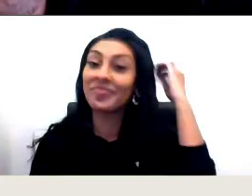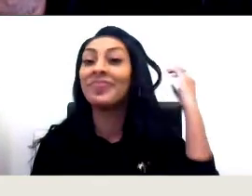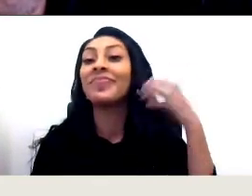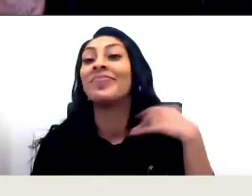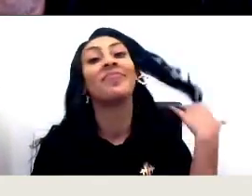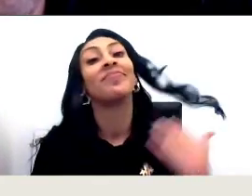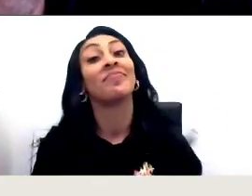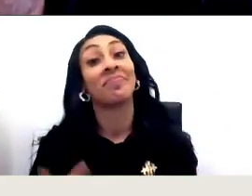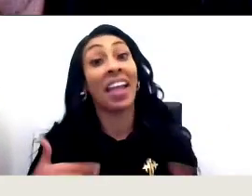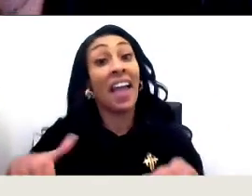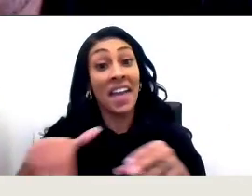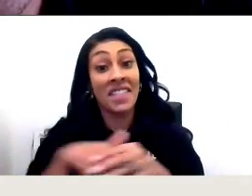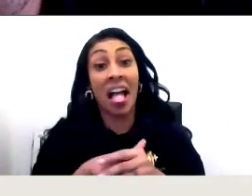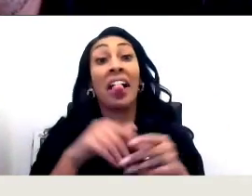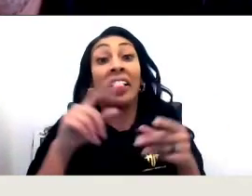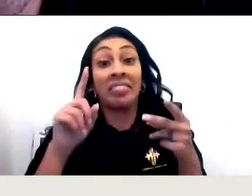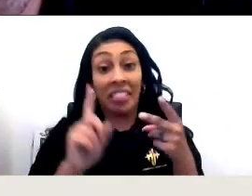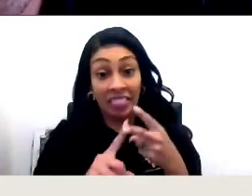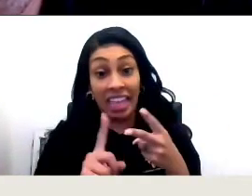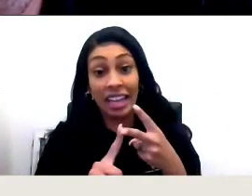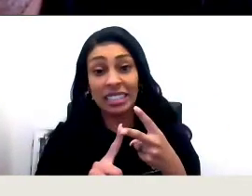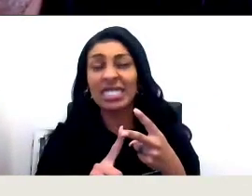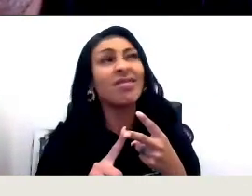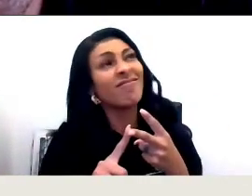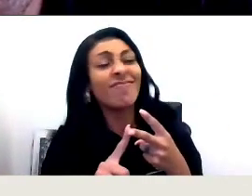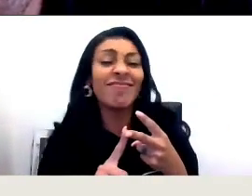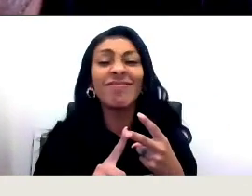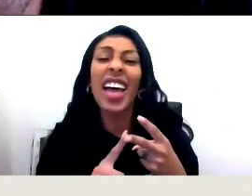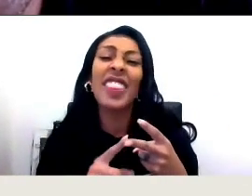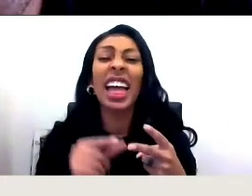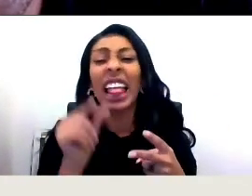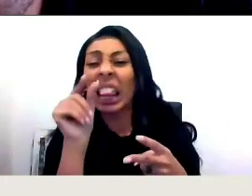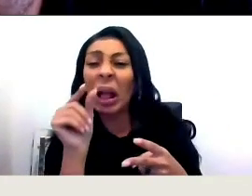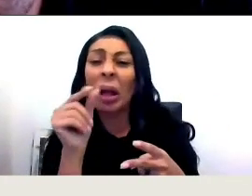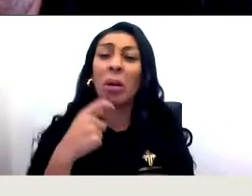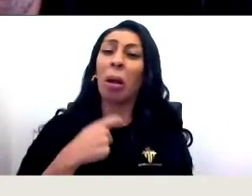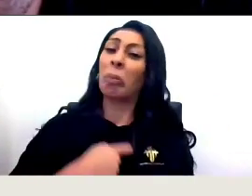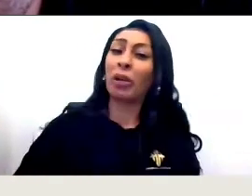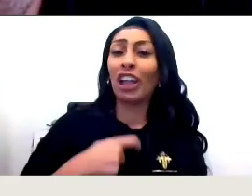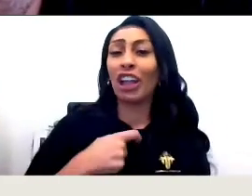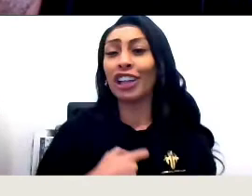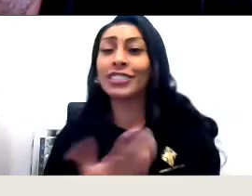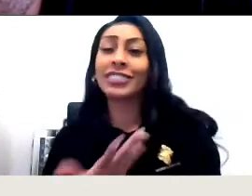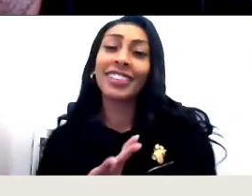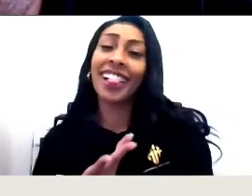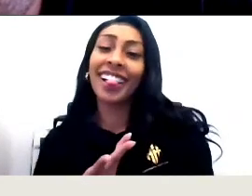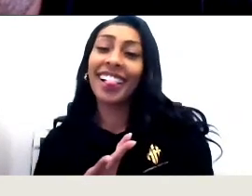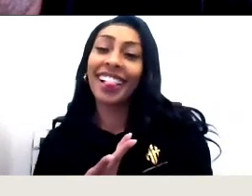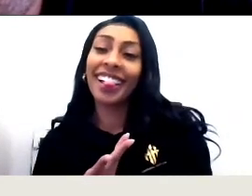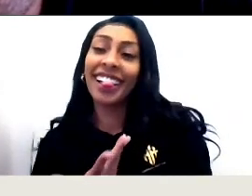being involved with that and just little bits of kind of personal